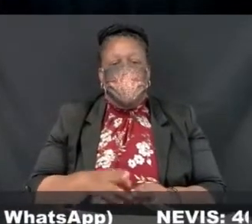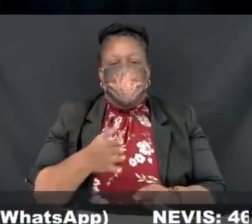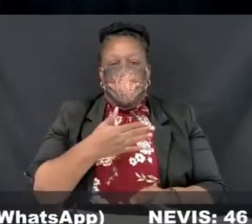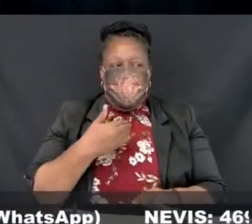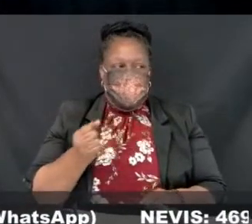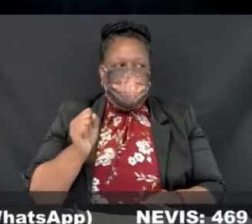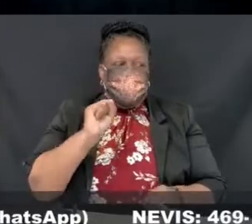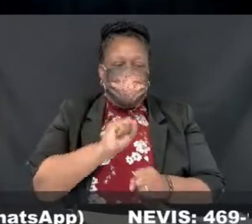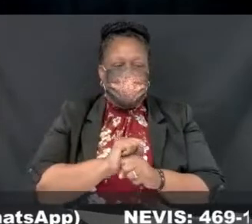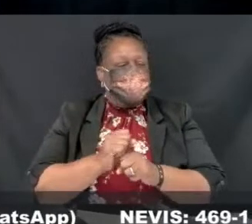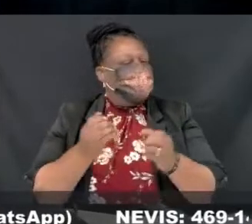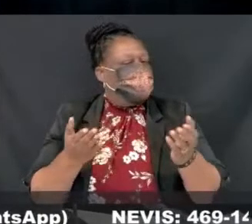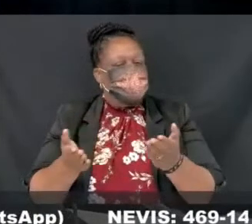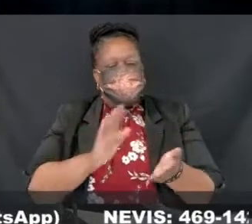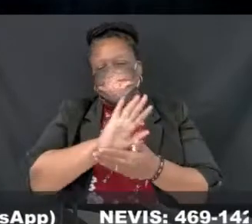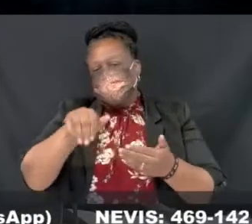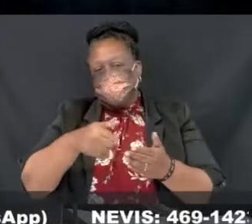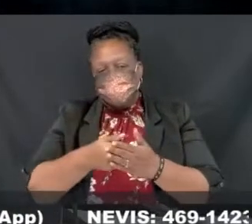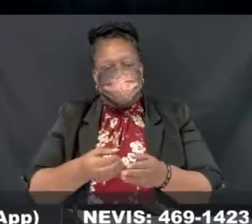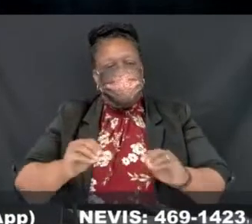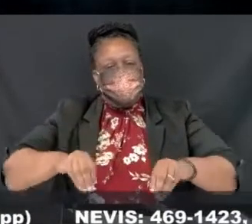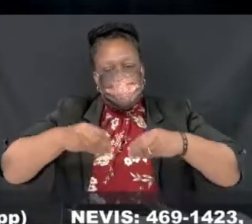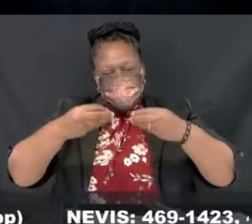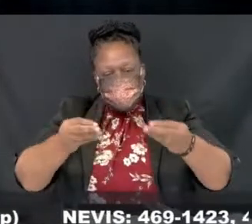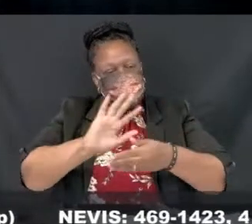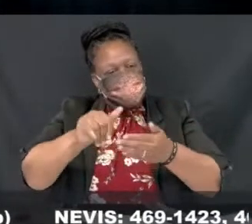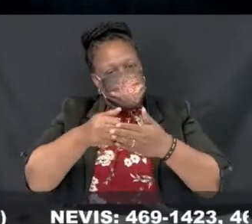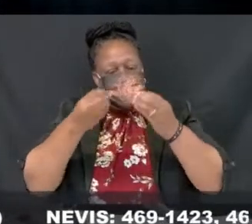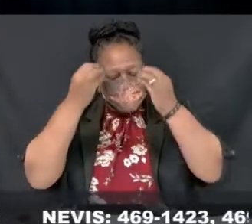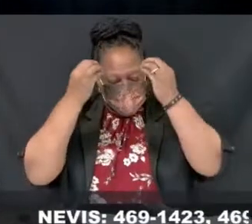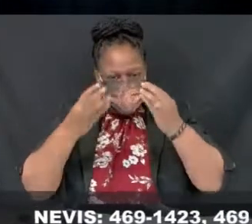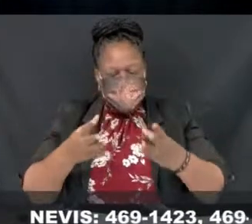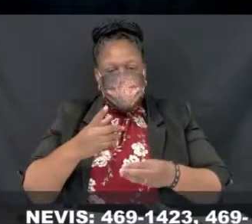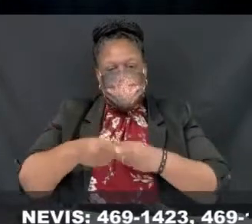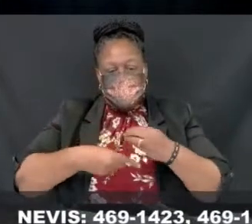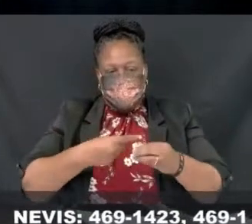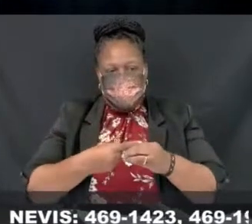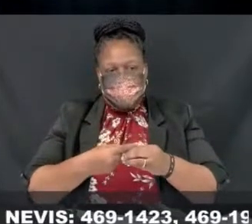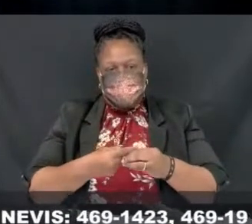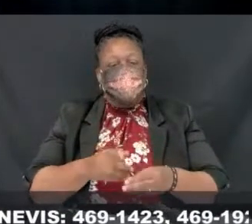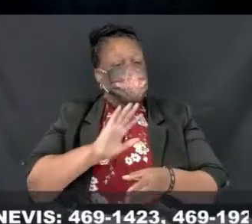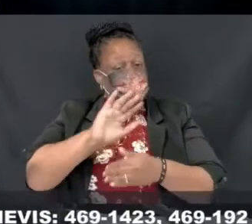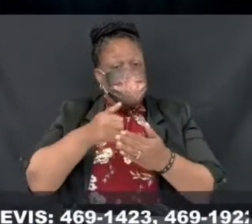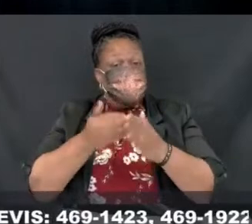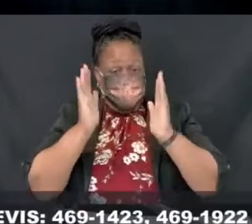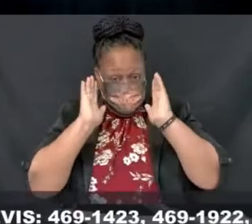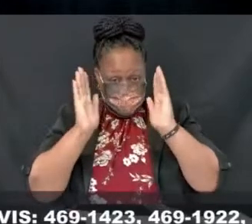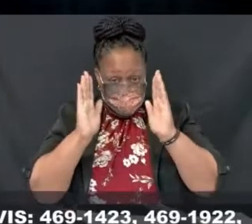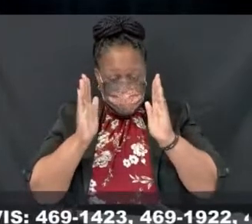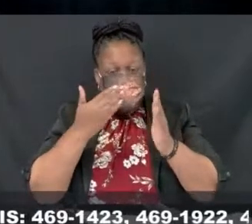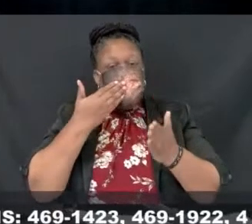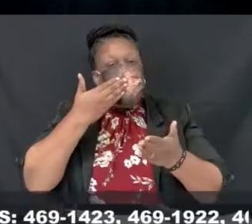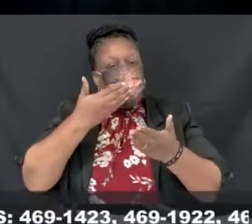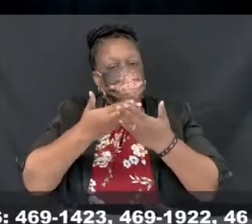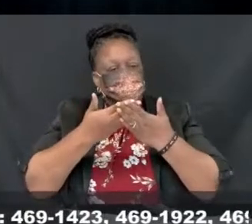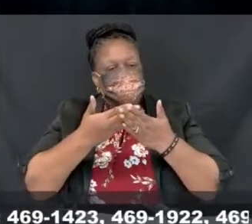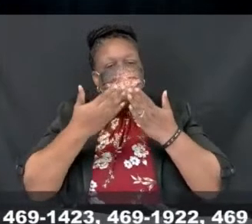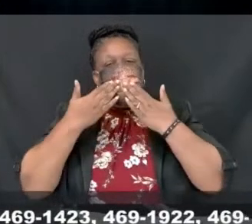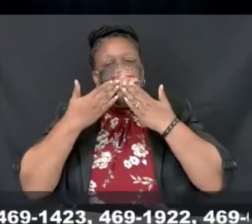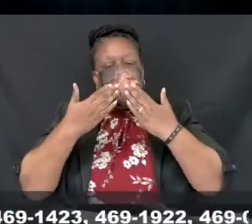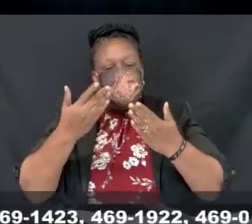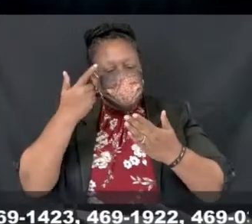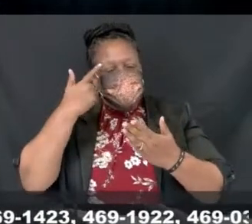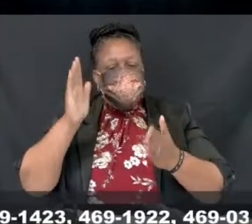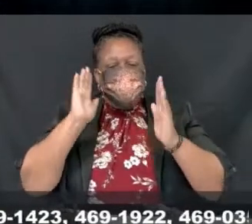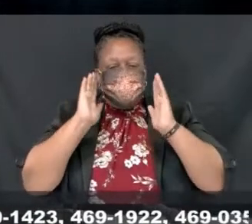in serving you for the past 2 years. And I think we did an excellent job in remaining focused among the adversity that